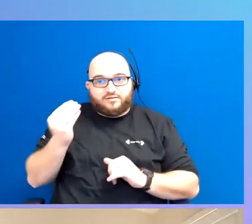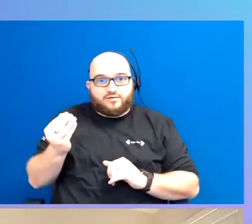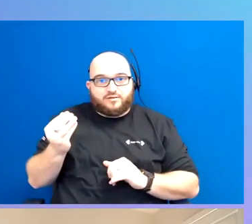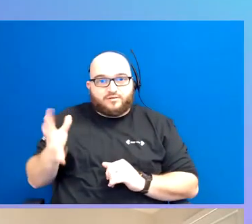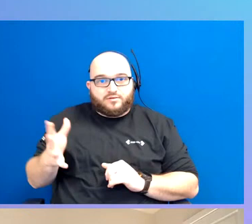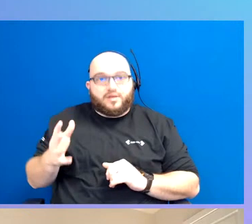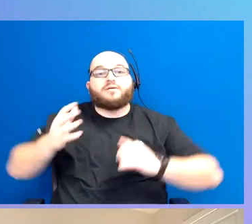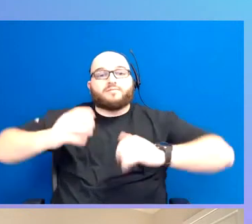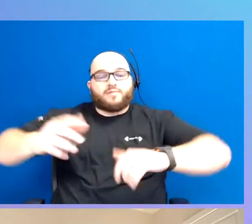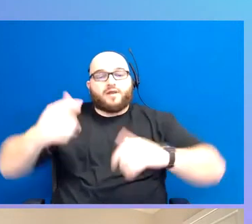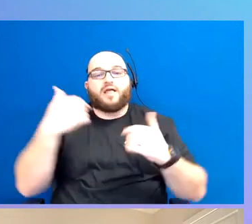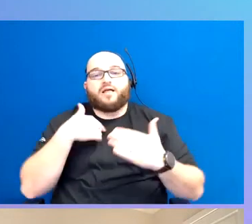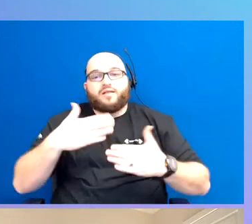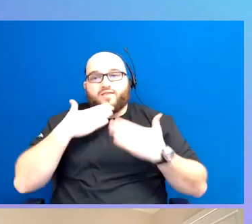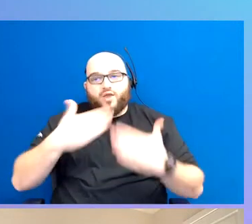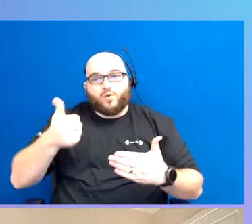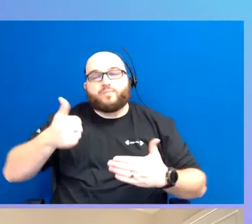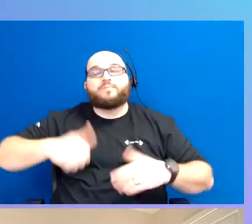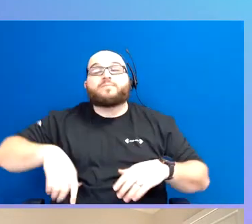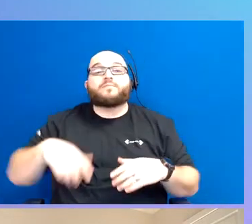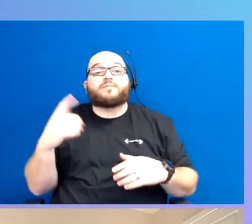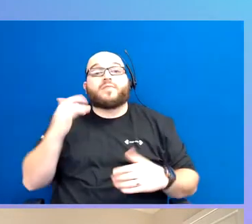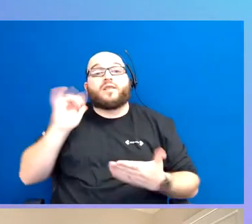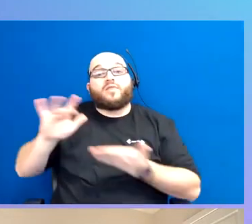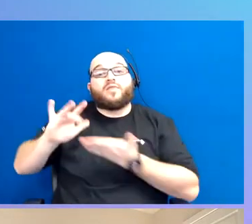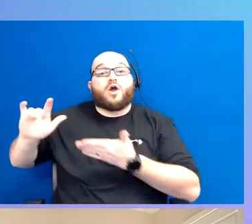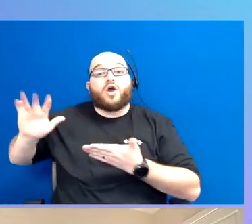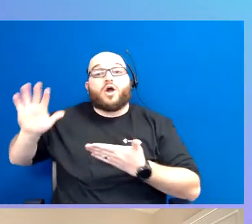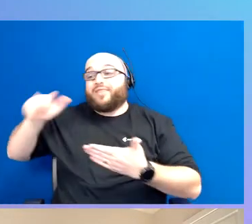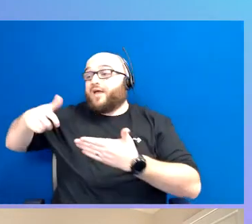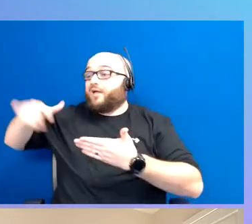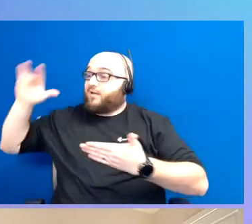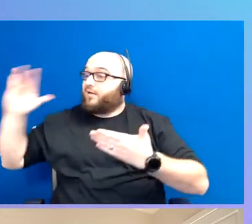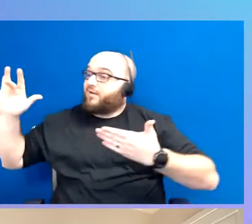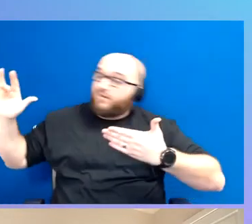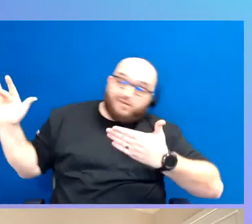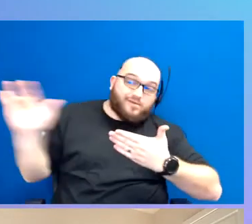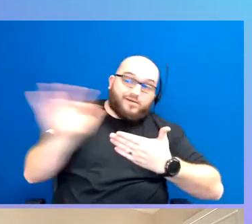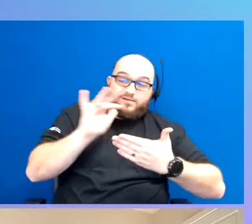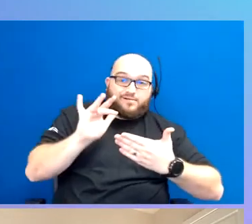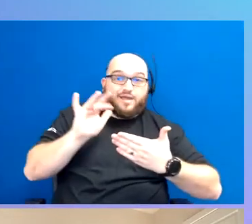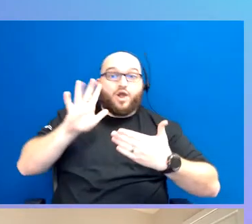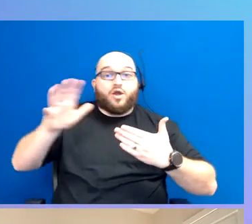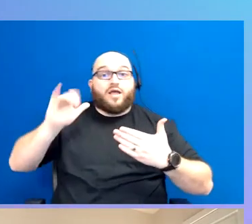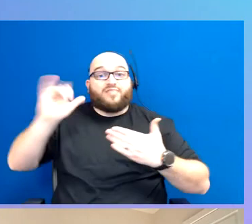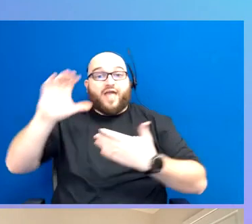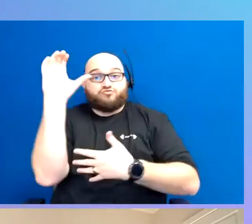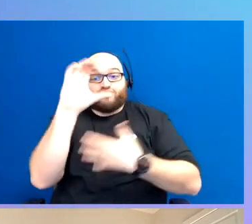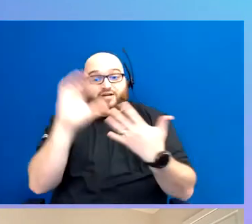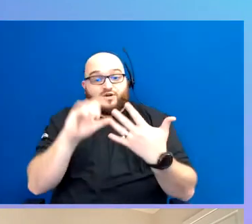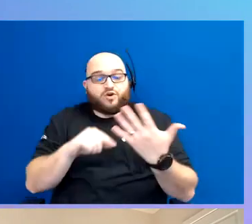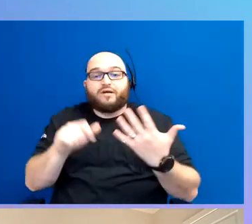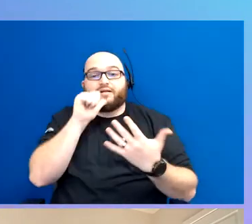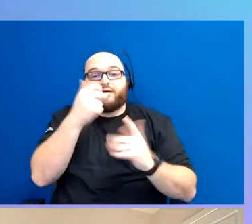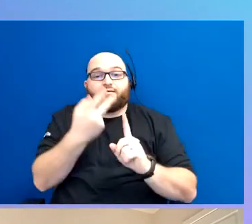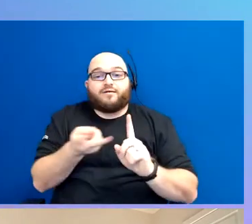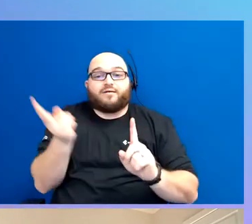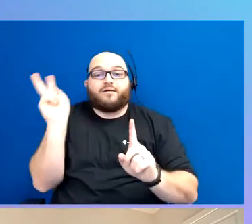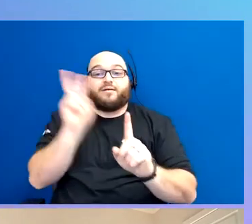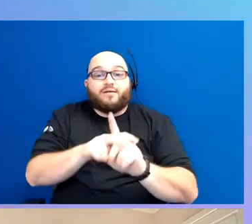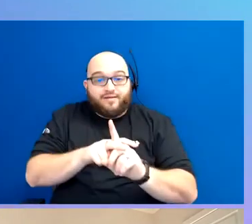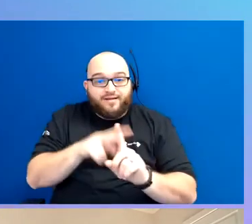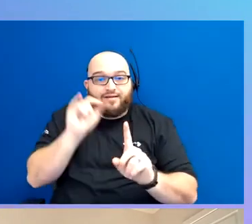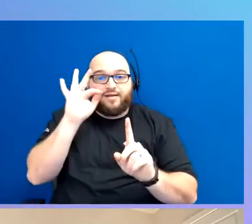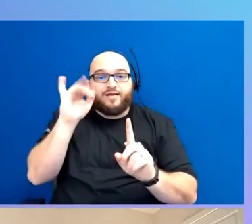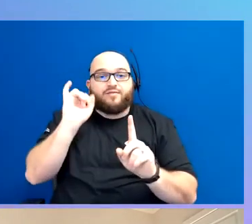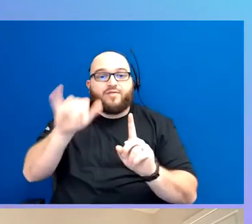Rachel. So the dragging movements success criteria does not apply if the underlying technology supports